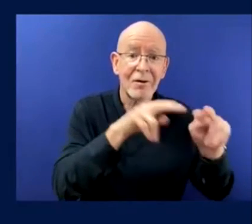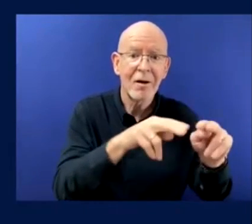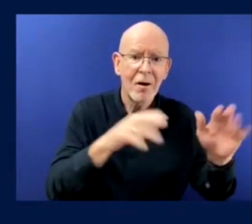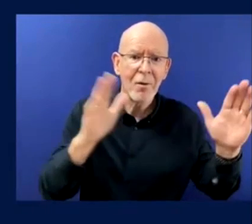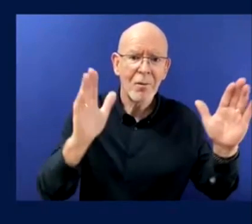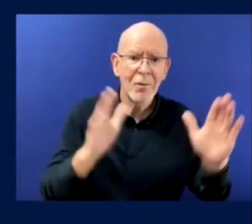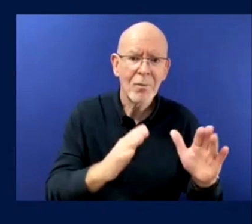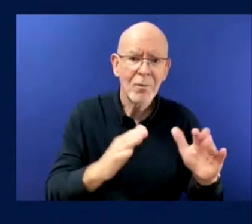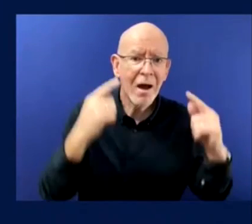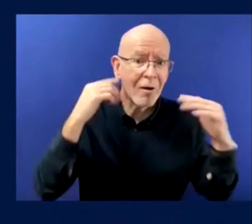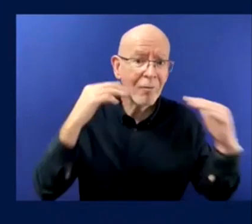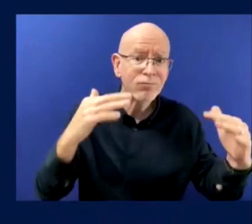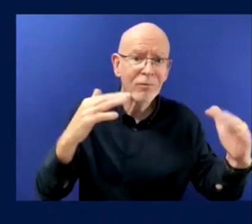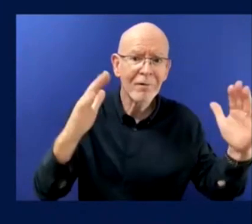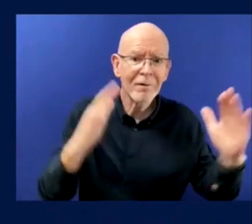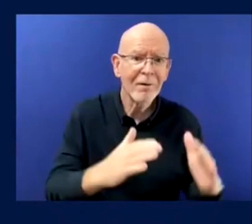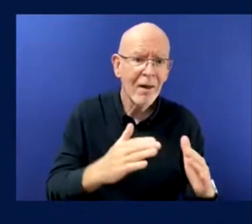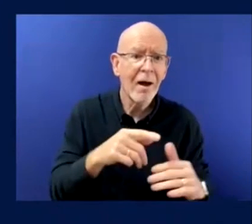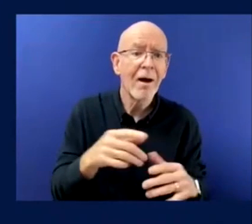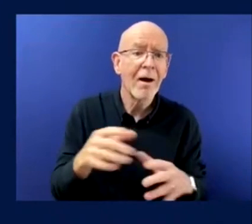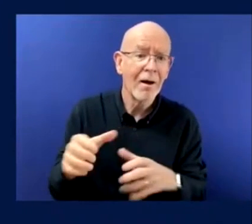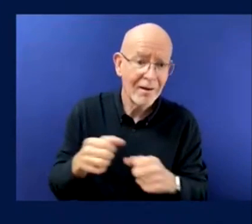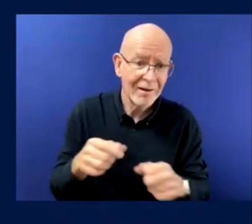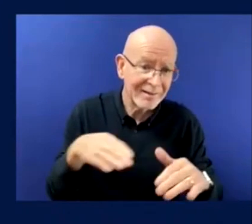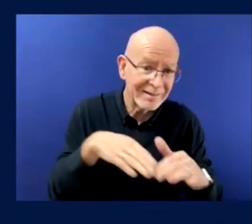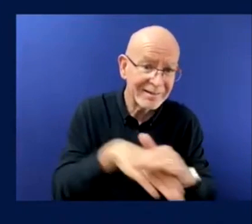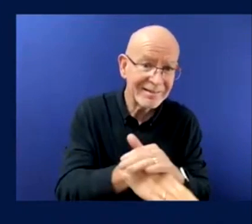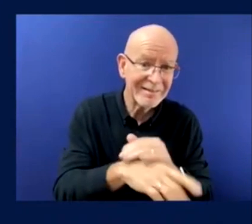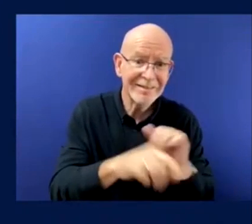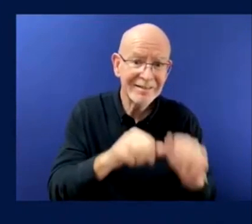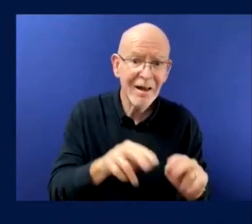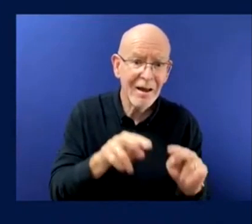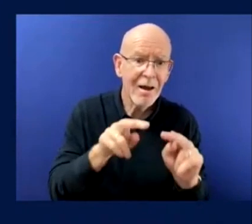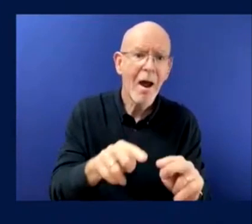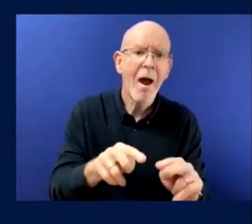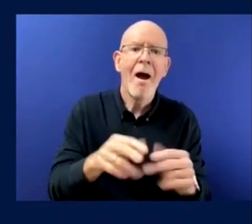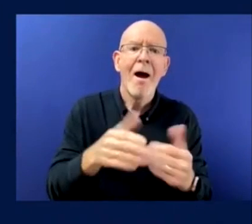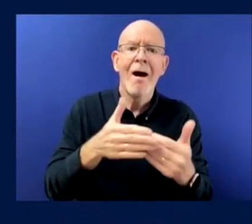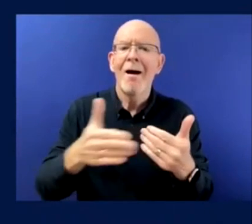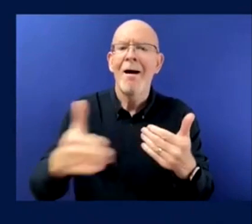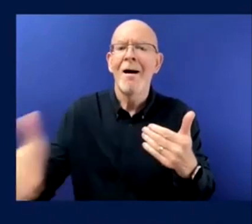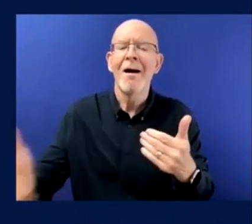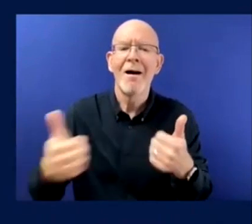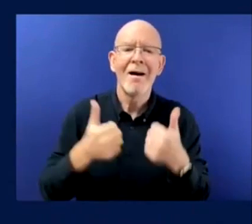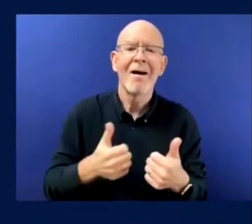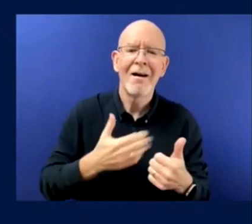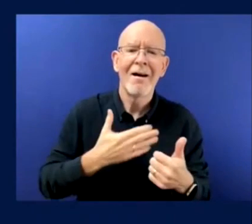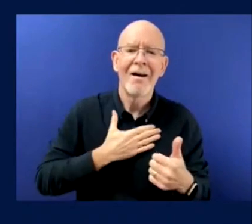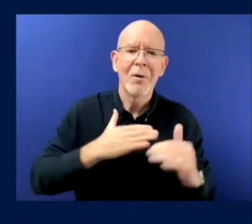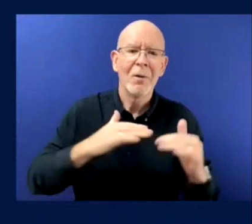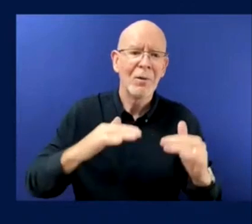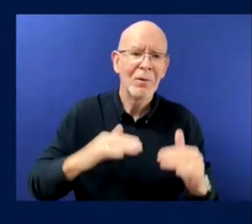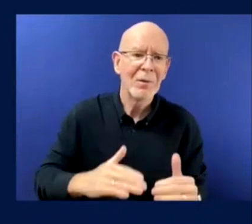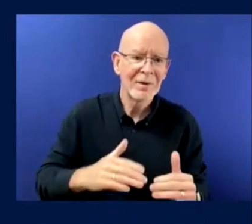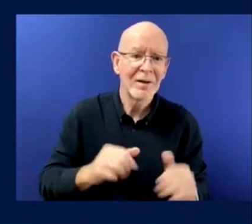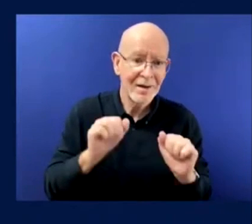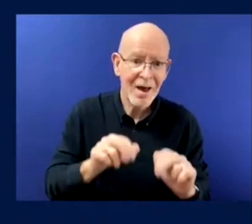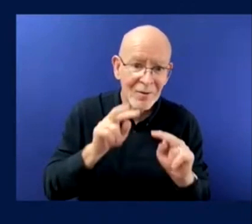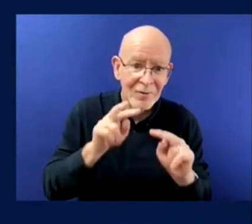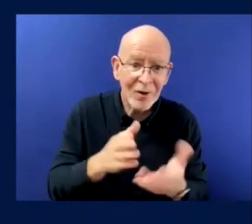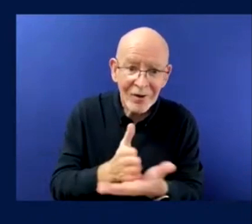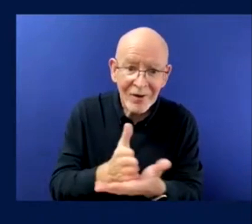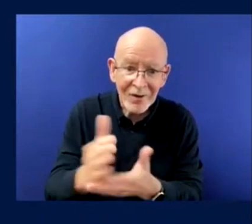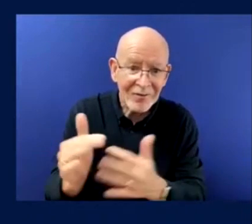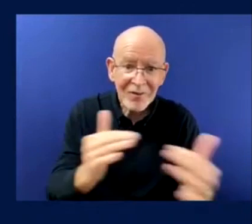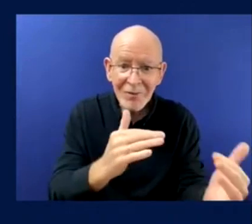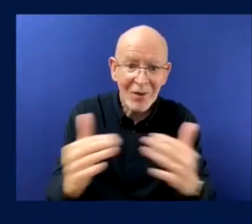it's important that these people, that everyone in the stadium is trained on this, even if they're not working in accessible areas.